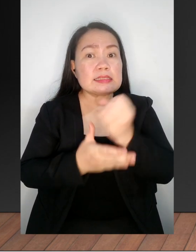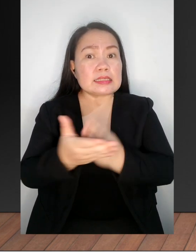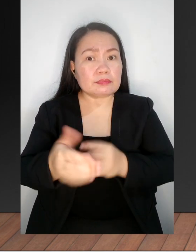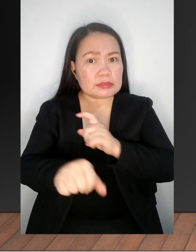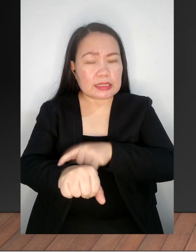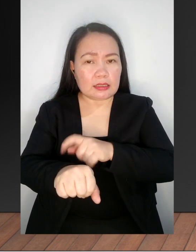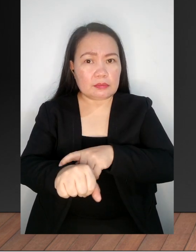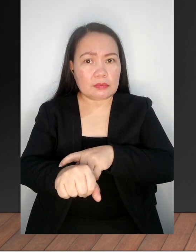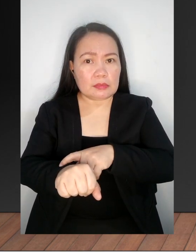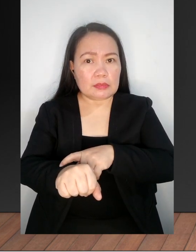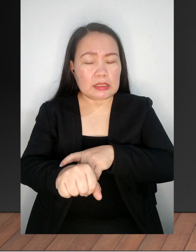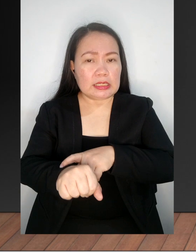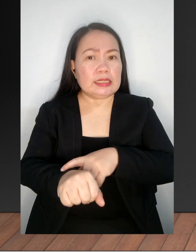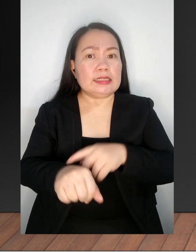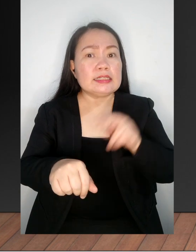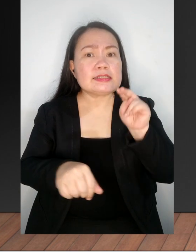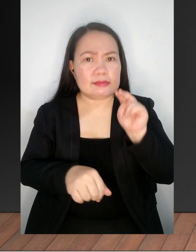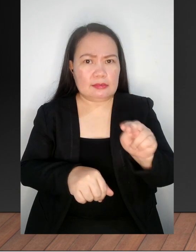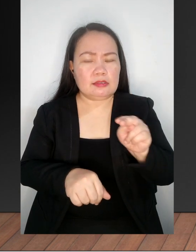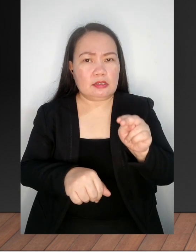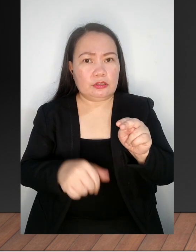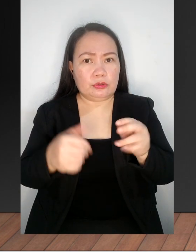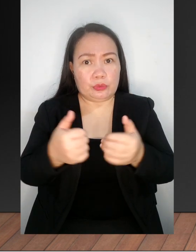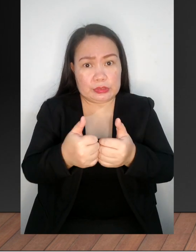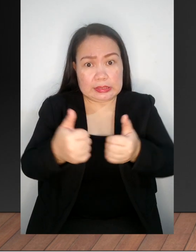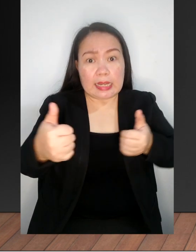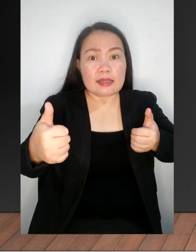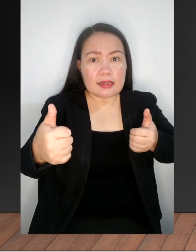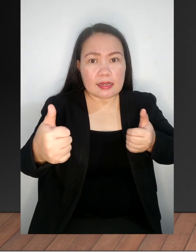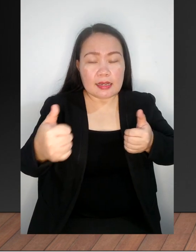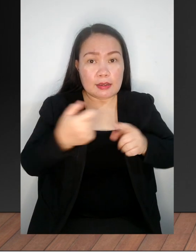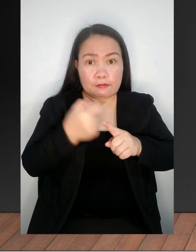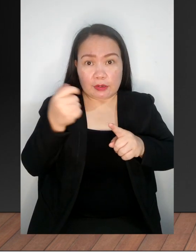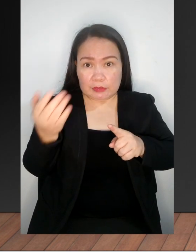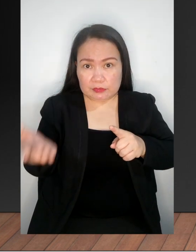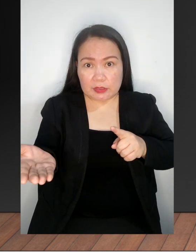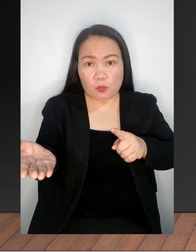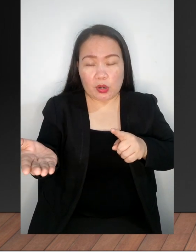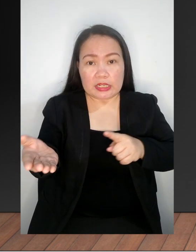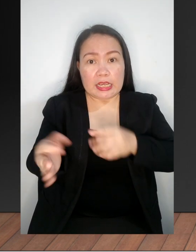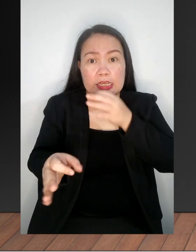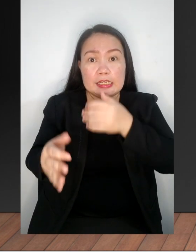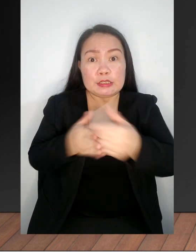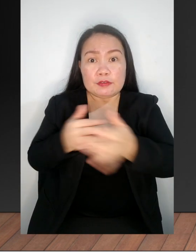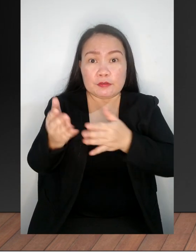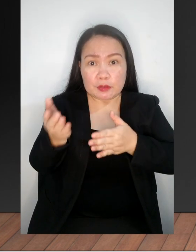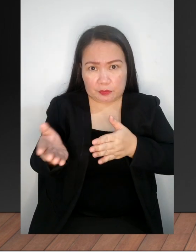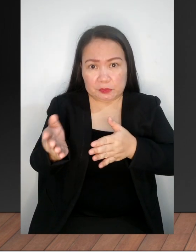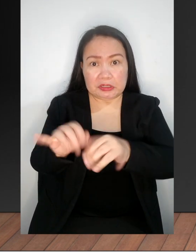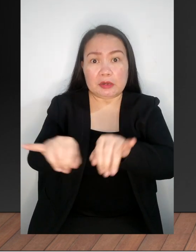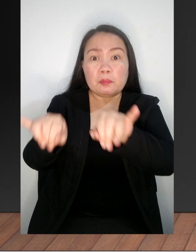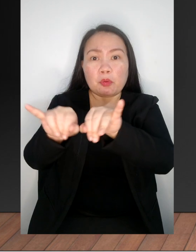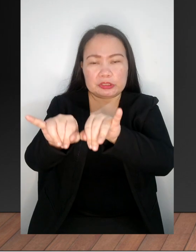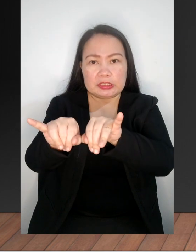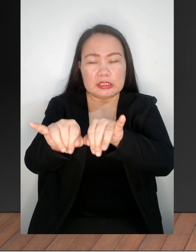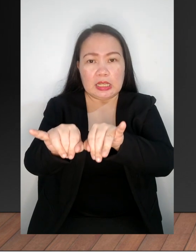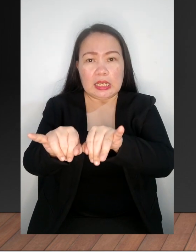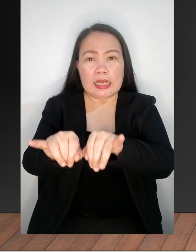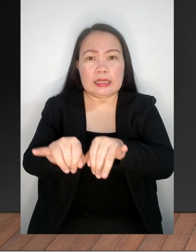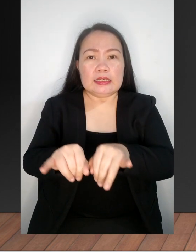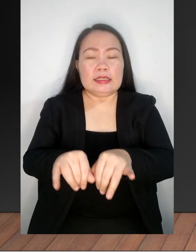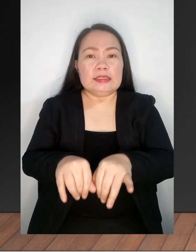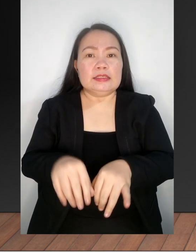Sometimes, it is necessary to stay away from someone, even if you are important to him.